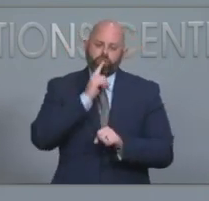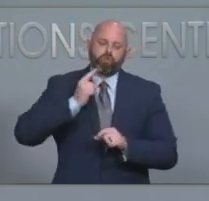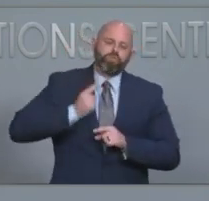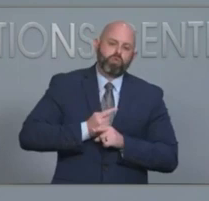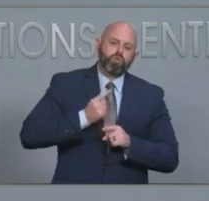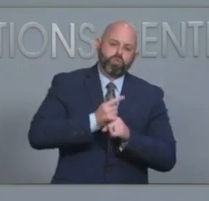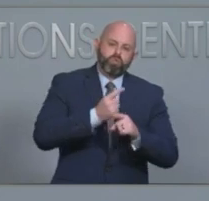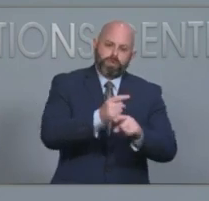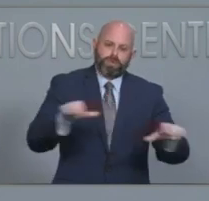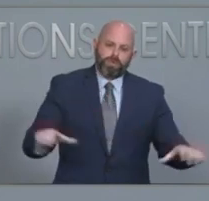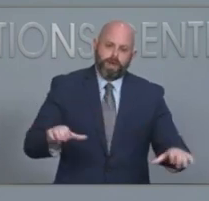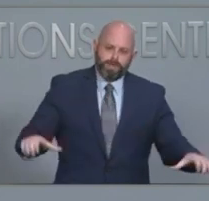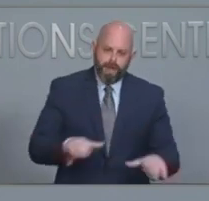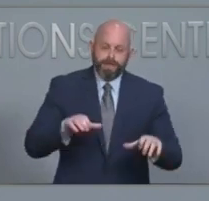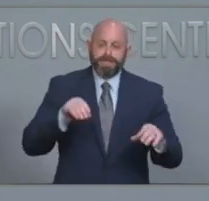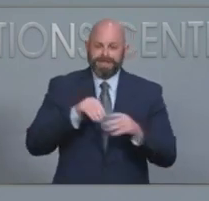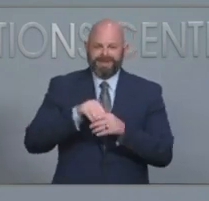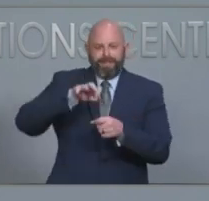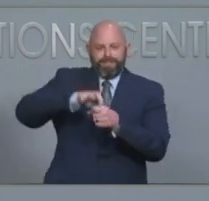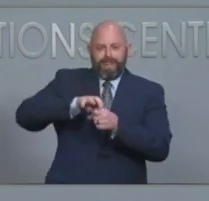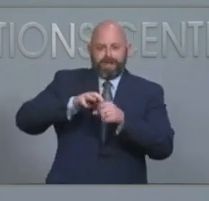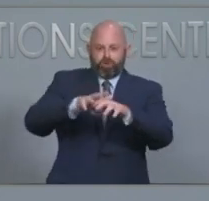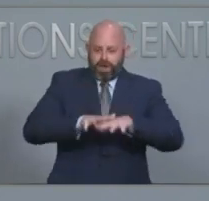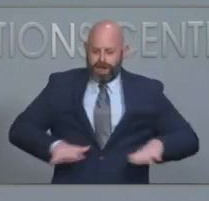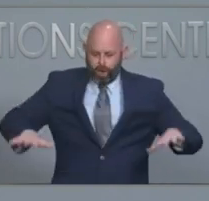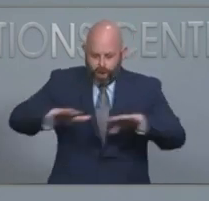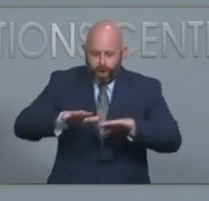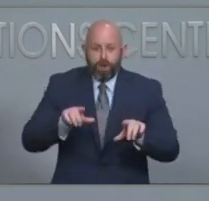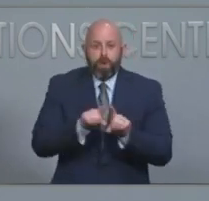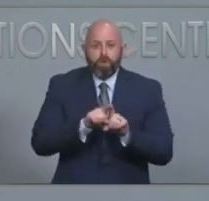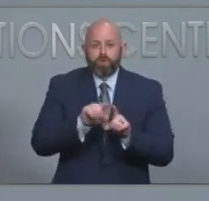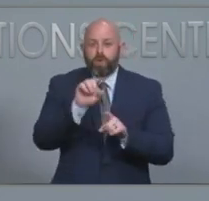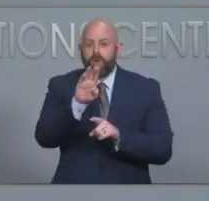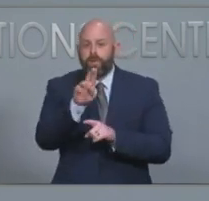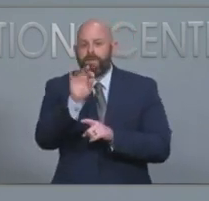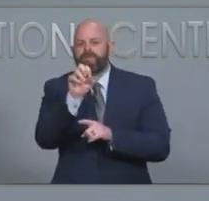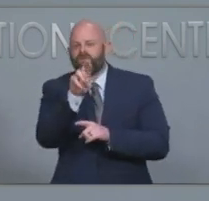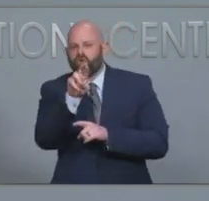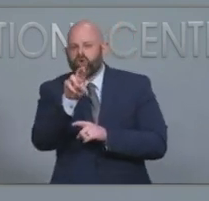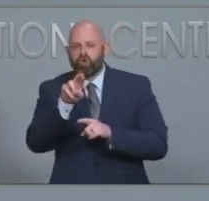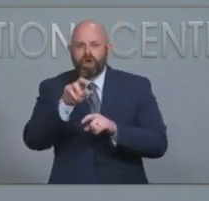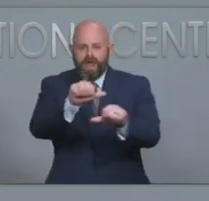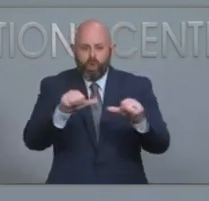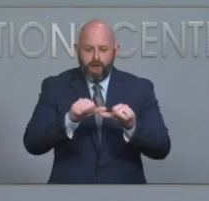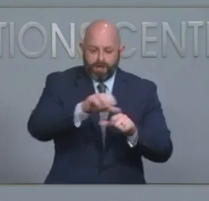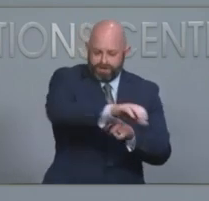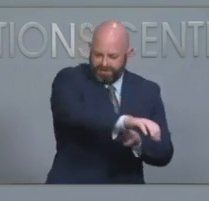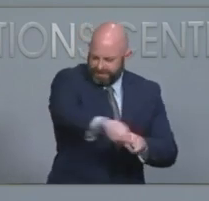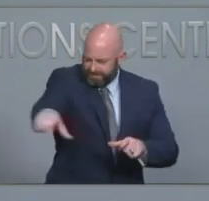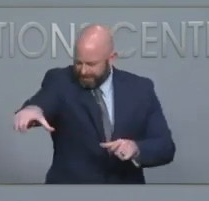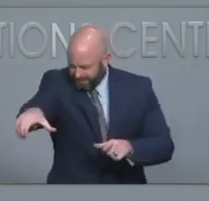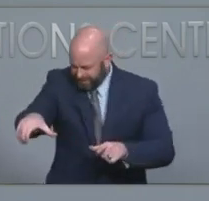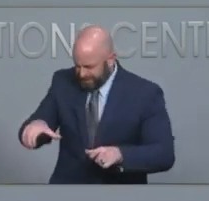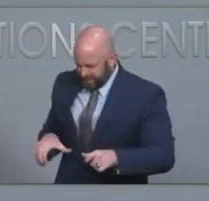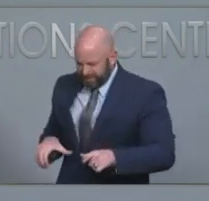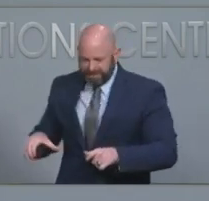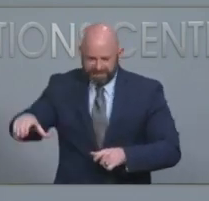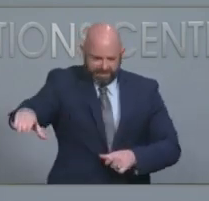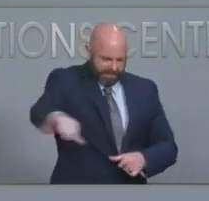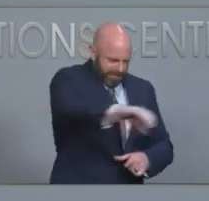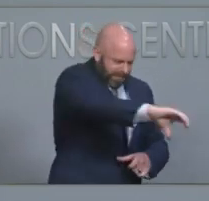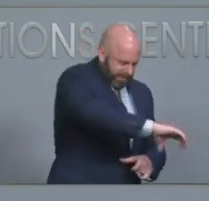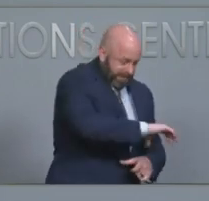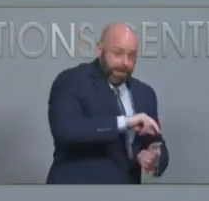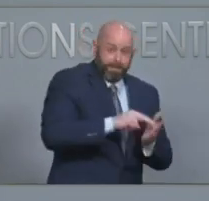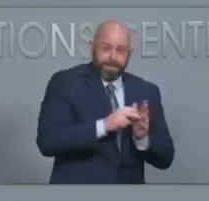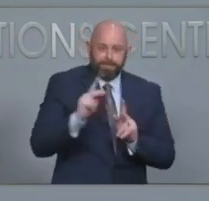electioneering area, in the buffer zone where only voters and those entering the voting enclosure are allowed to be. Campaigning is not